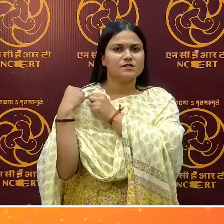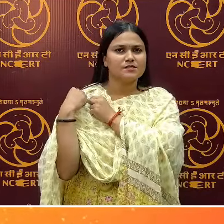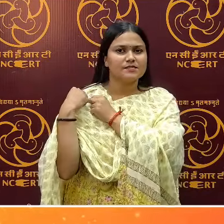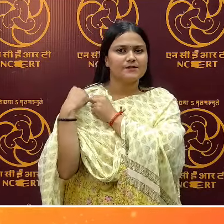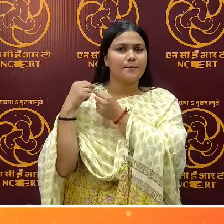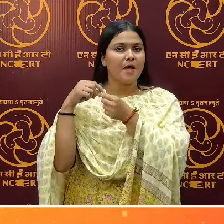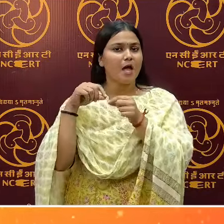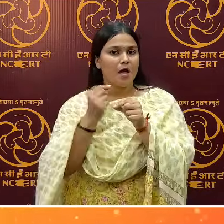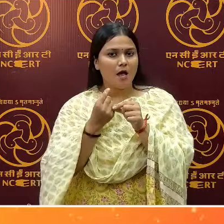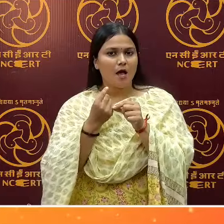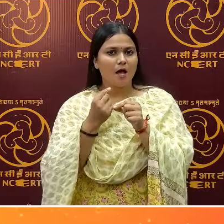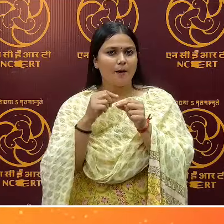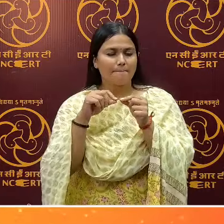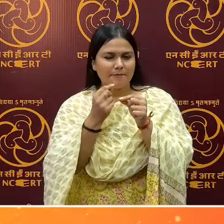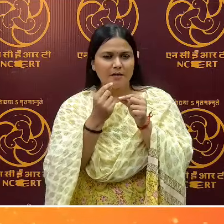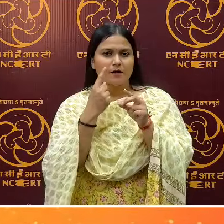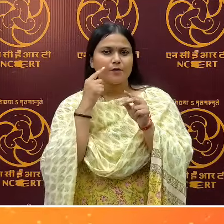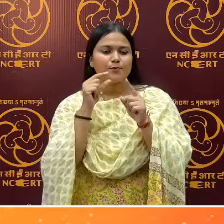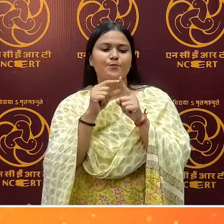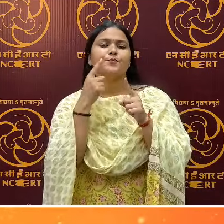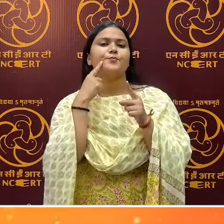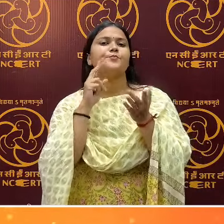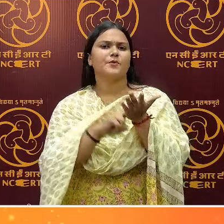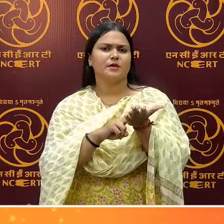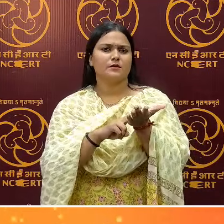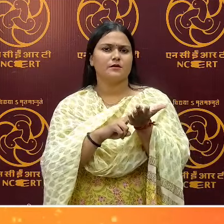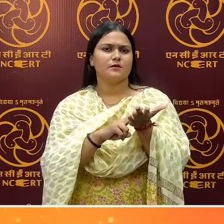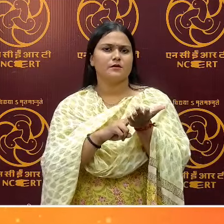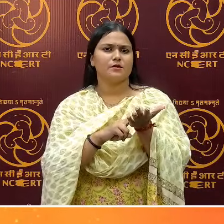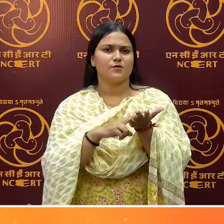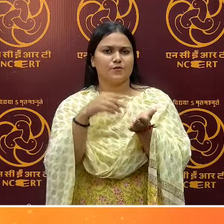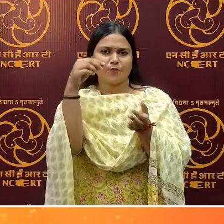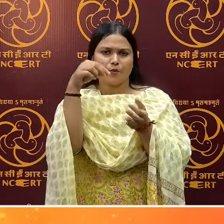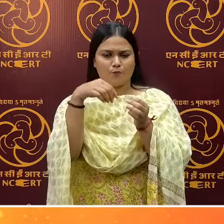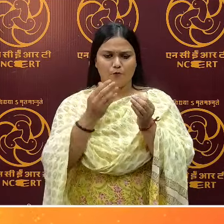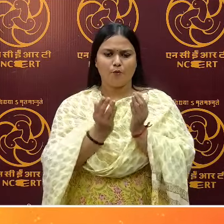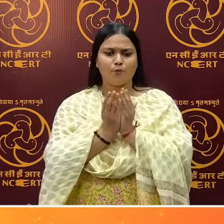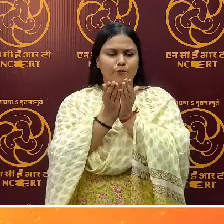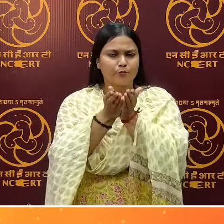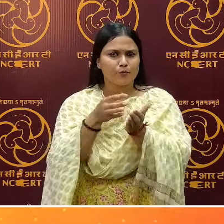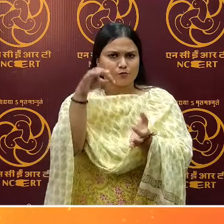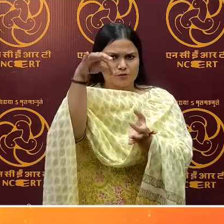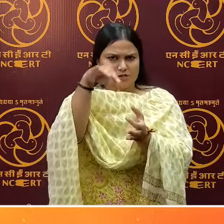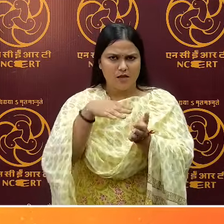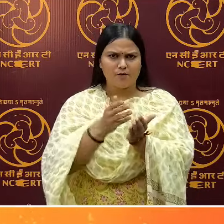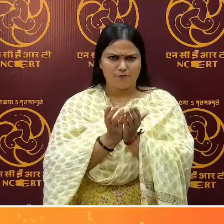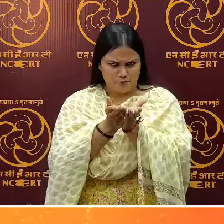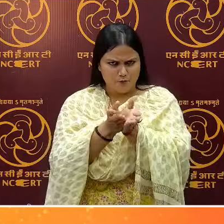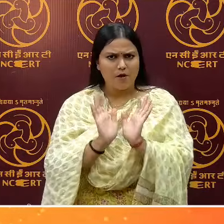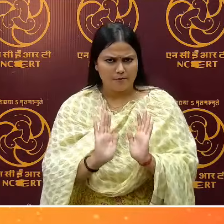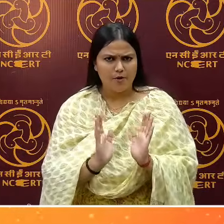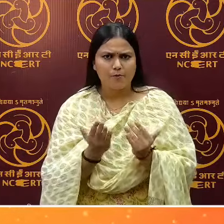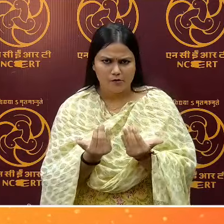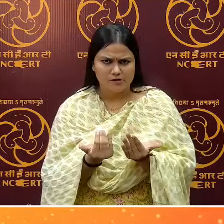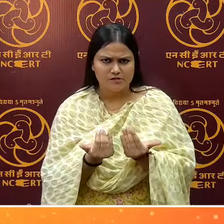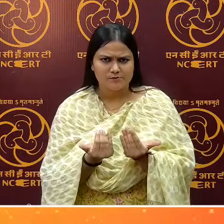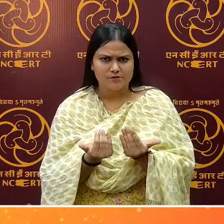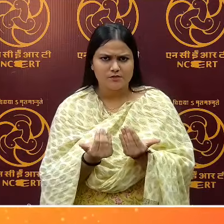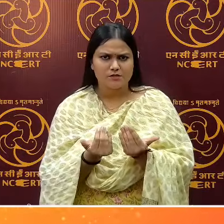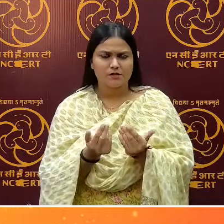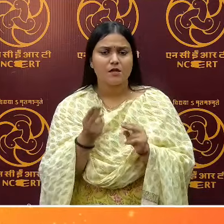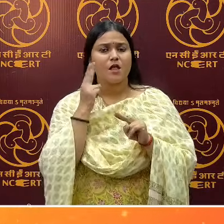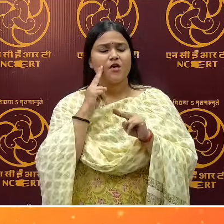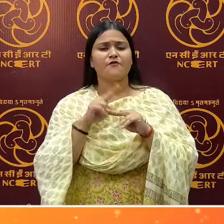small thing, but it still doesn't float. And if we talk about a bowl, let's say any heavy